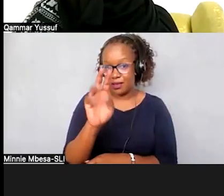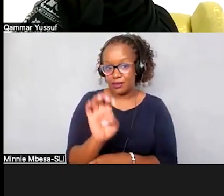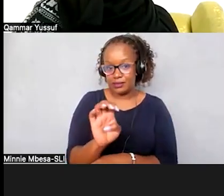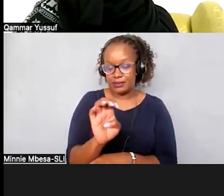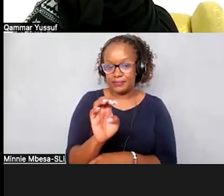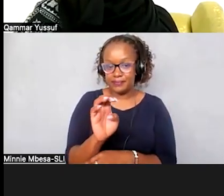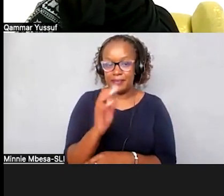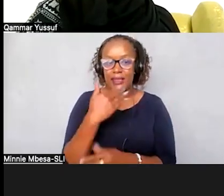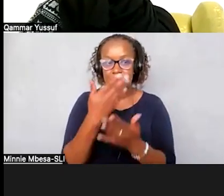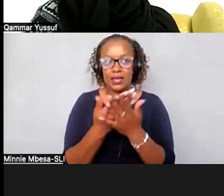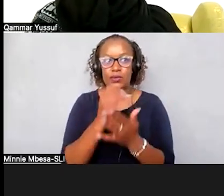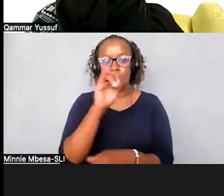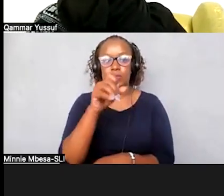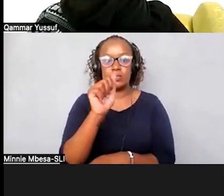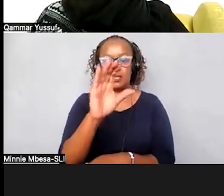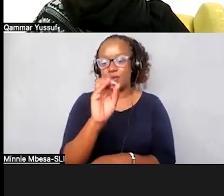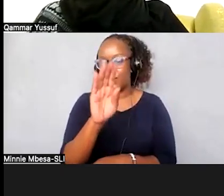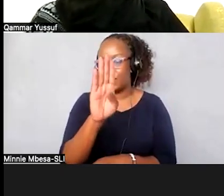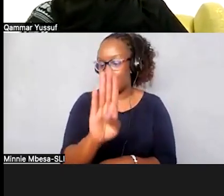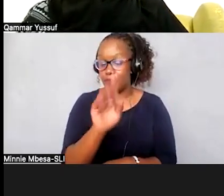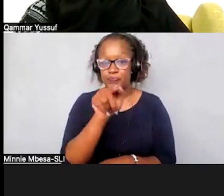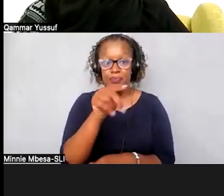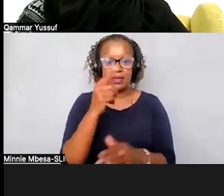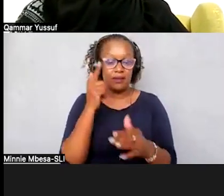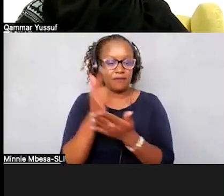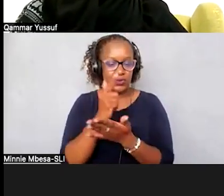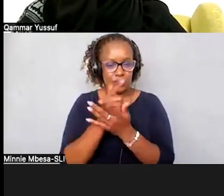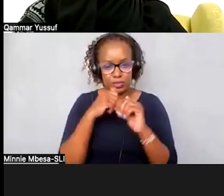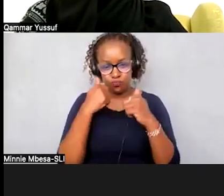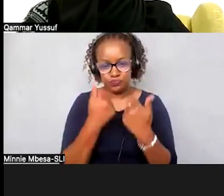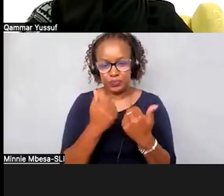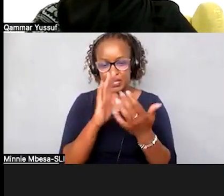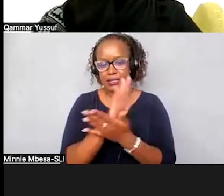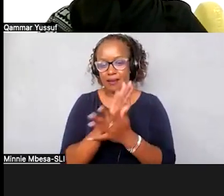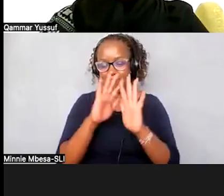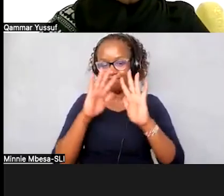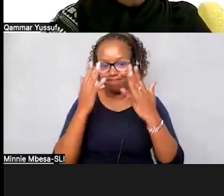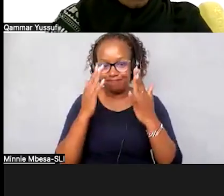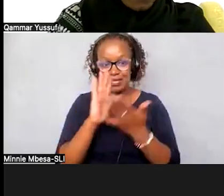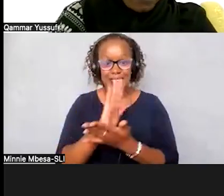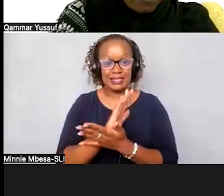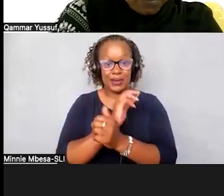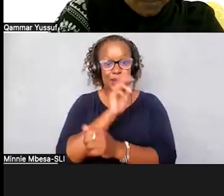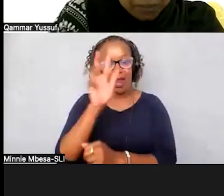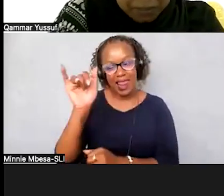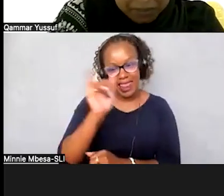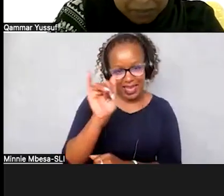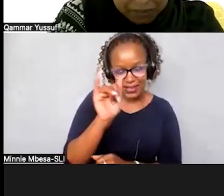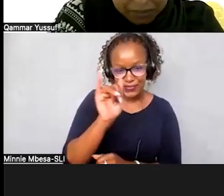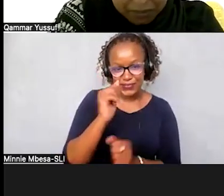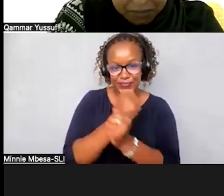Thank you so much. That video was awesome. Let's show her some love, some appreciation, some emojis to just show some love to